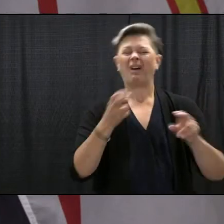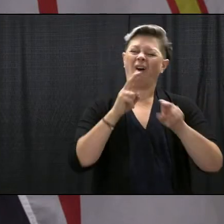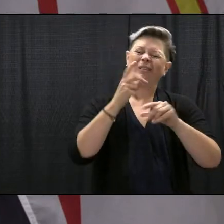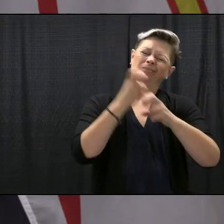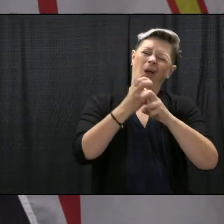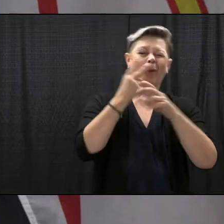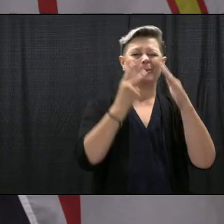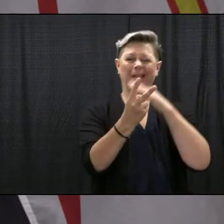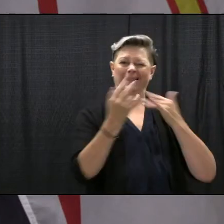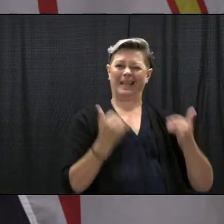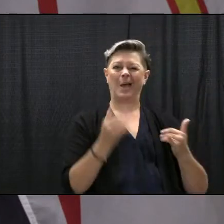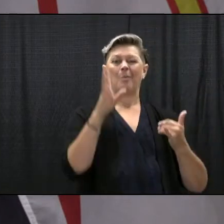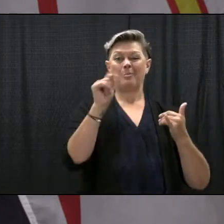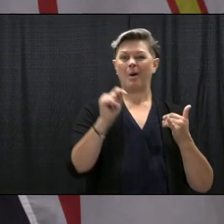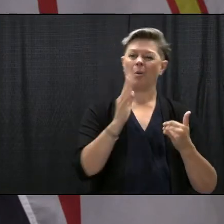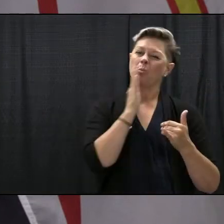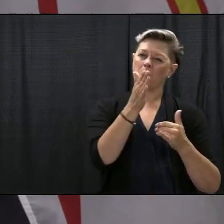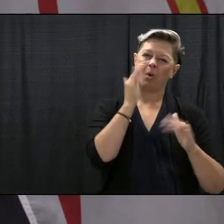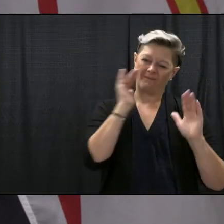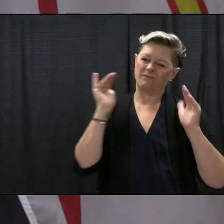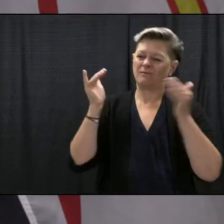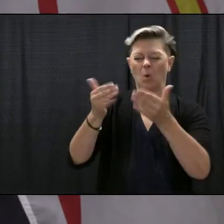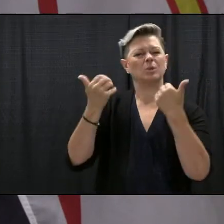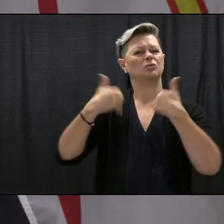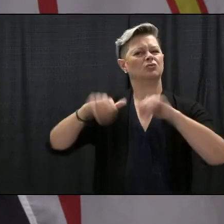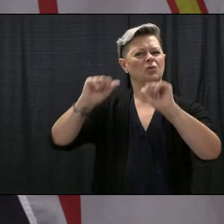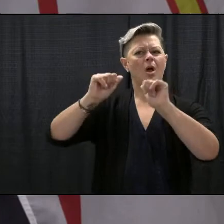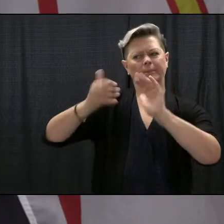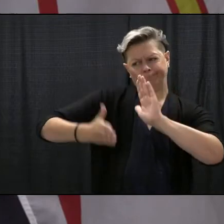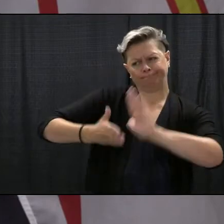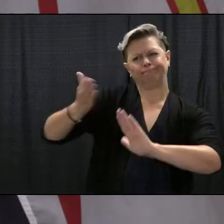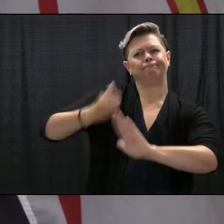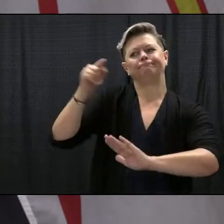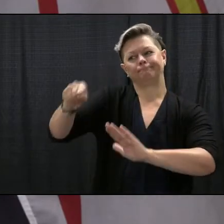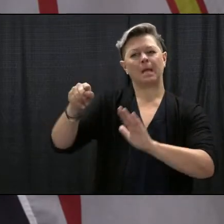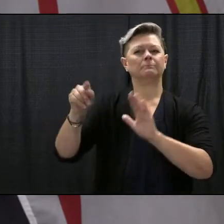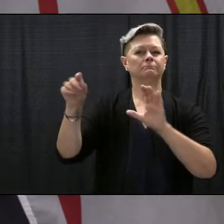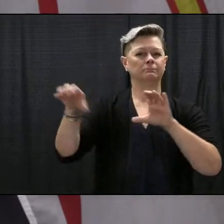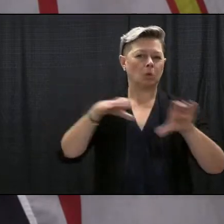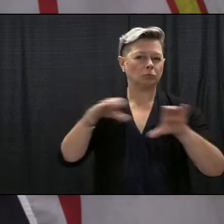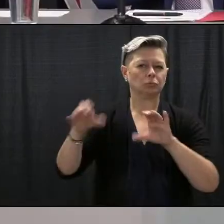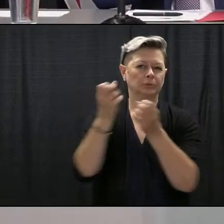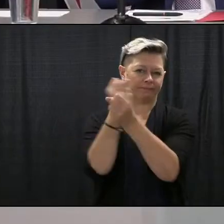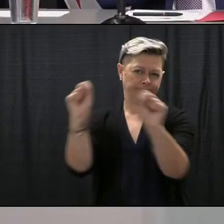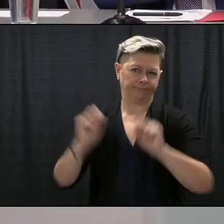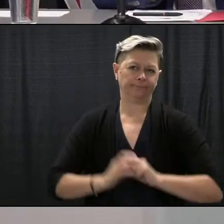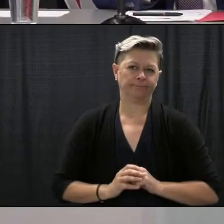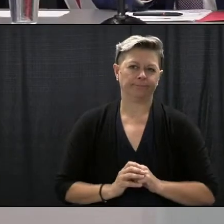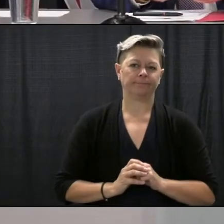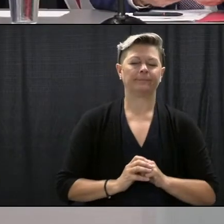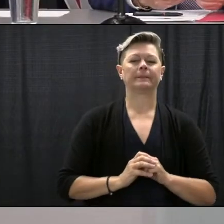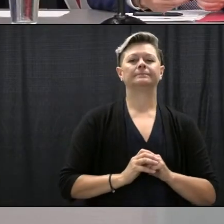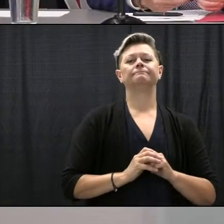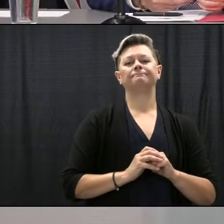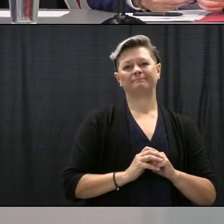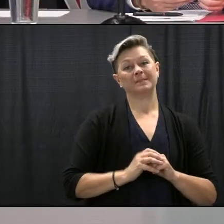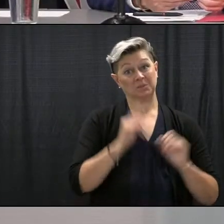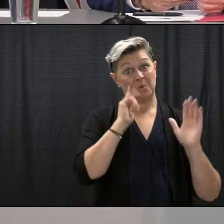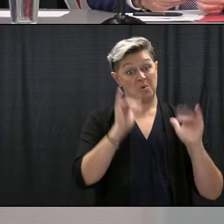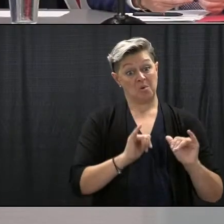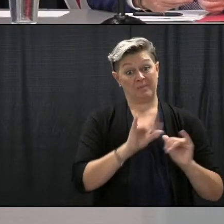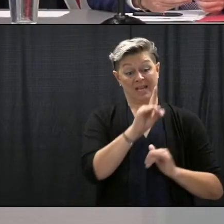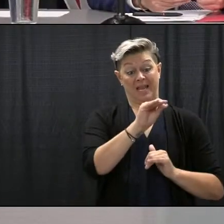willing to work and make sure that it can be put off as safely as possible. And of course, we're hoping to get to that 80% mark